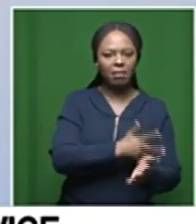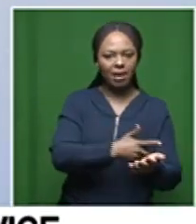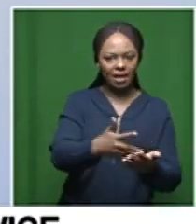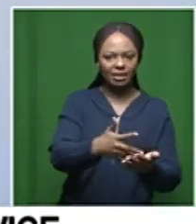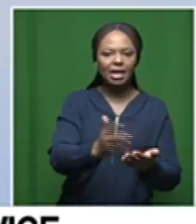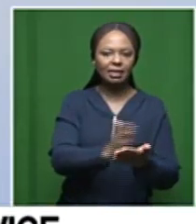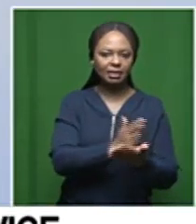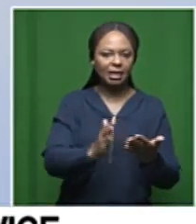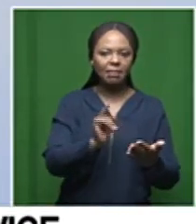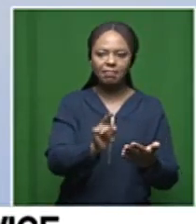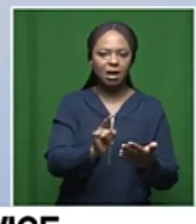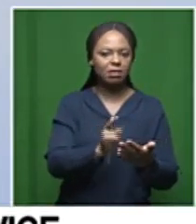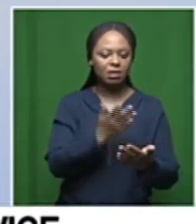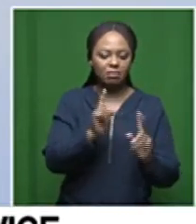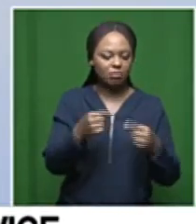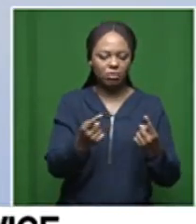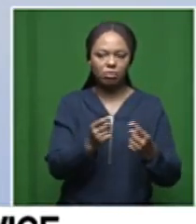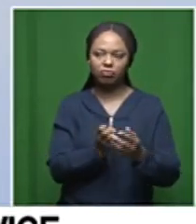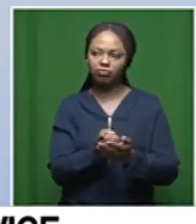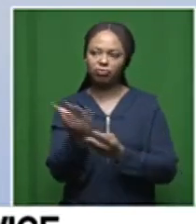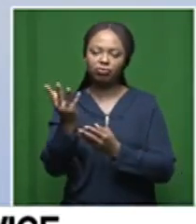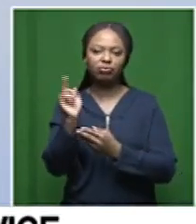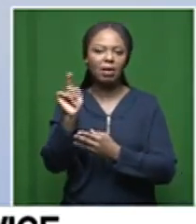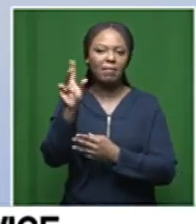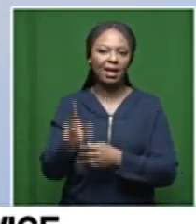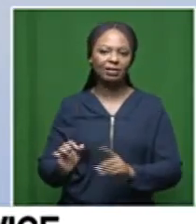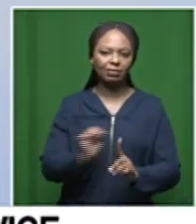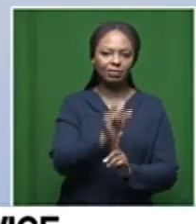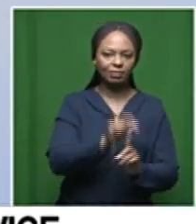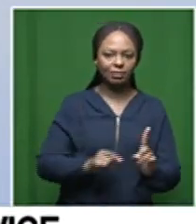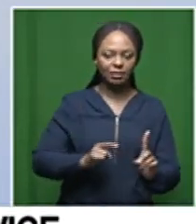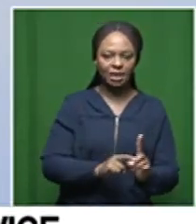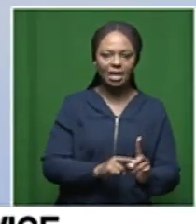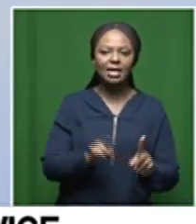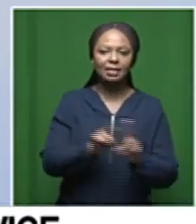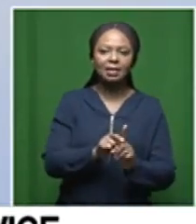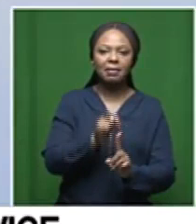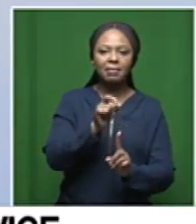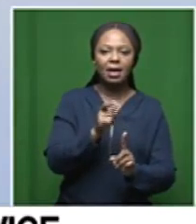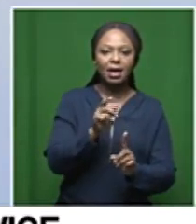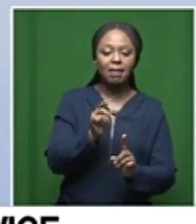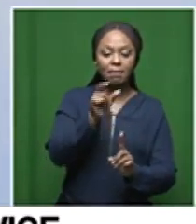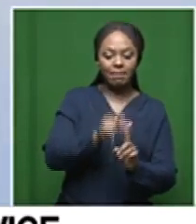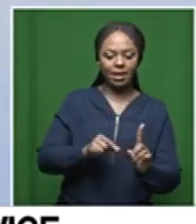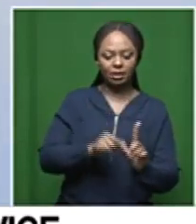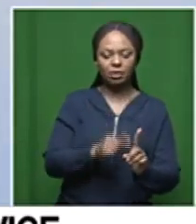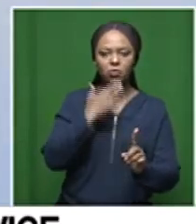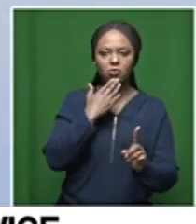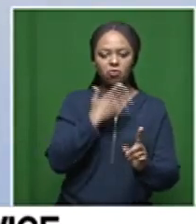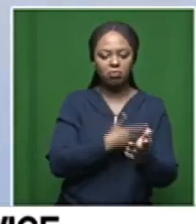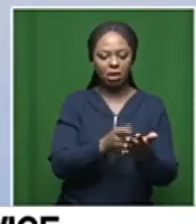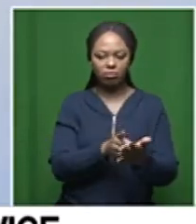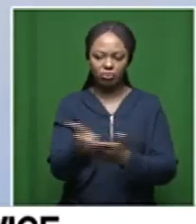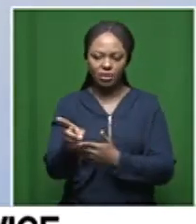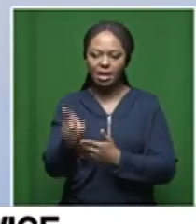blood. Secondly, any medical condition that would place the donor themselves at risk would also preclude them from